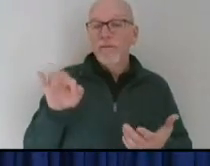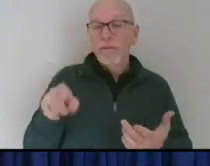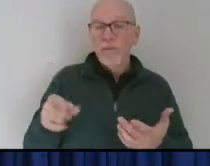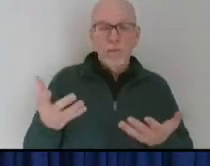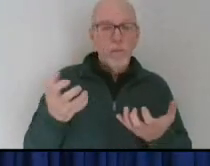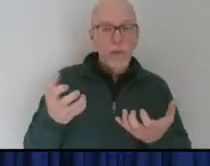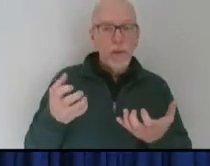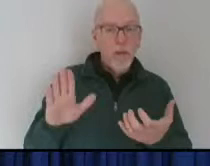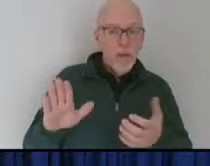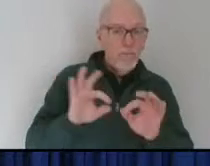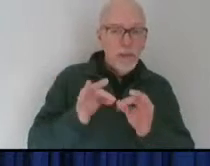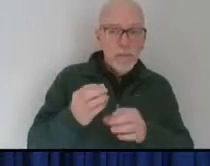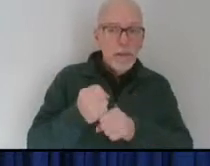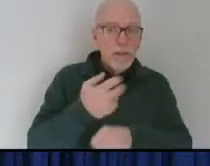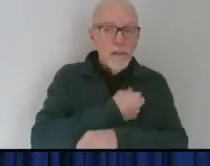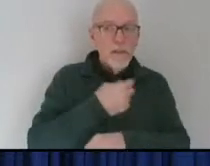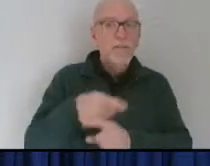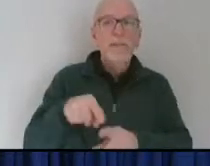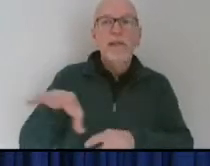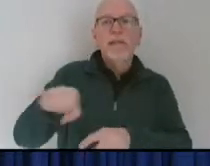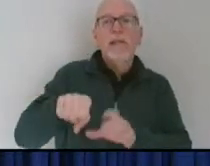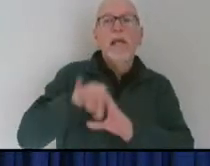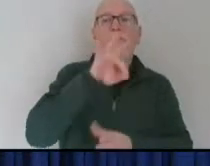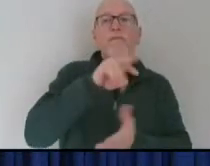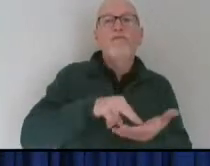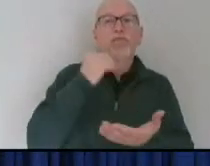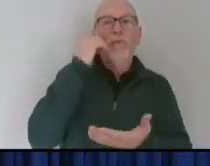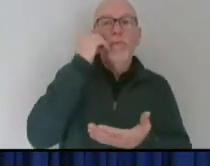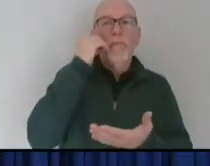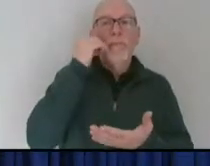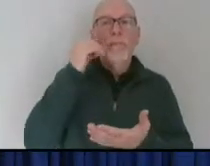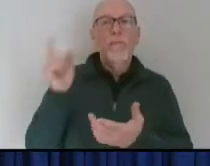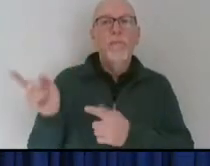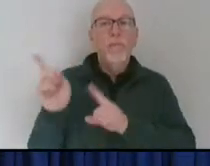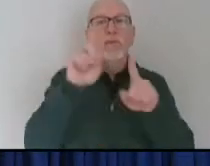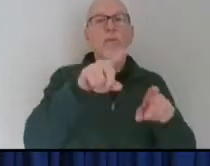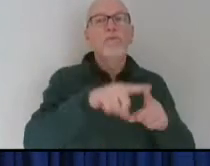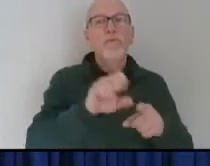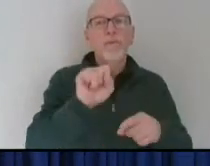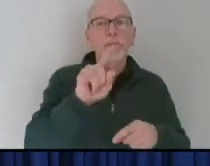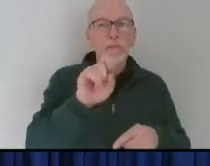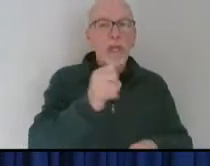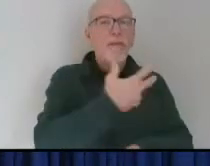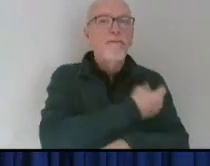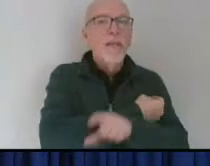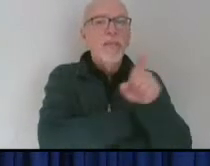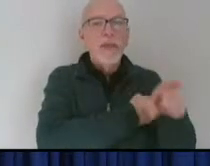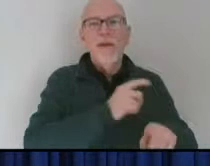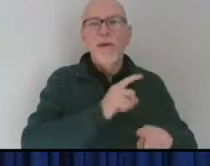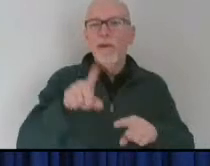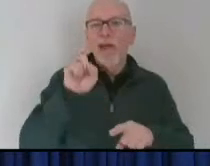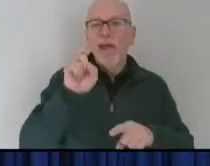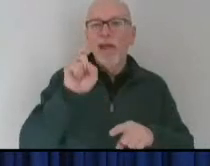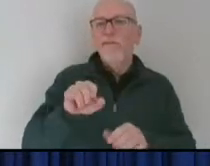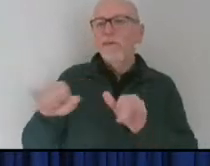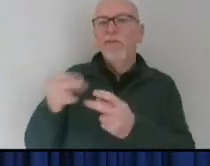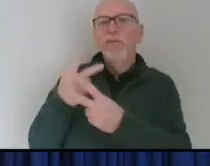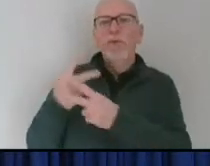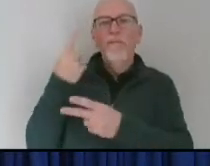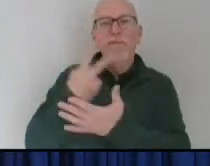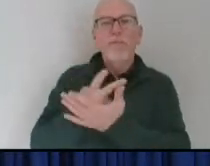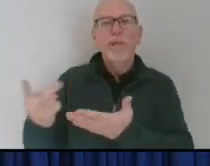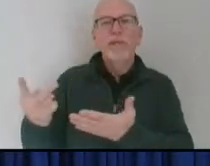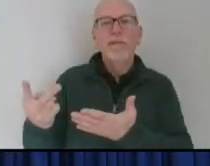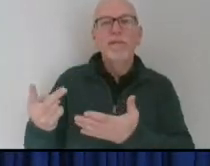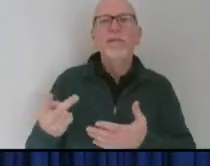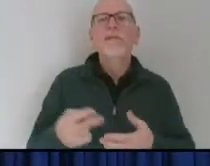their loved one to get a vaccine, they take them out of the nursing home, take them to the sites, get them a vaccine, but they have to be quarantined for 2 weeks. Was